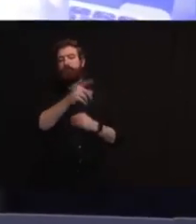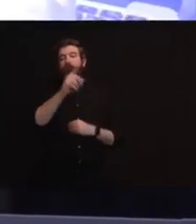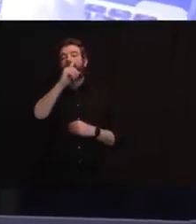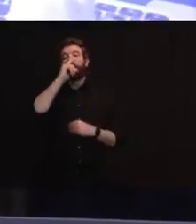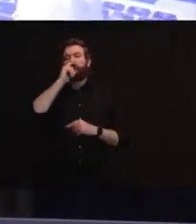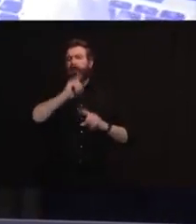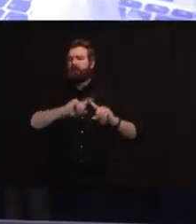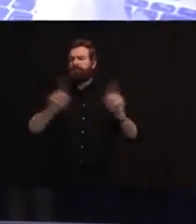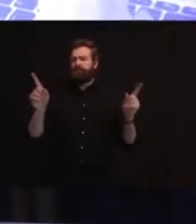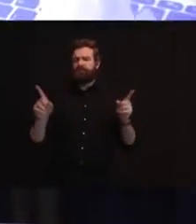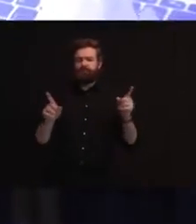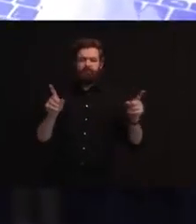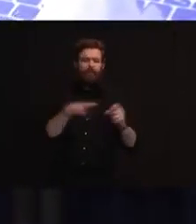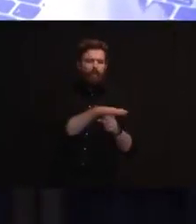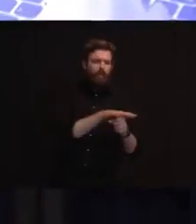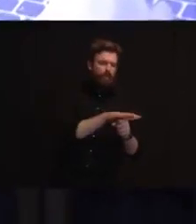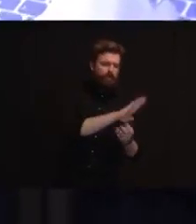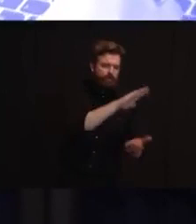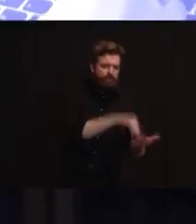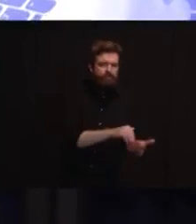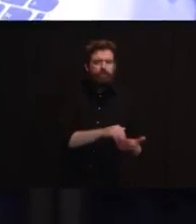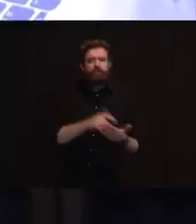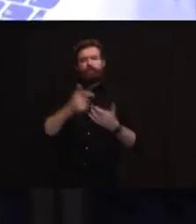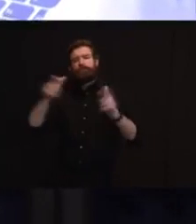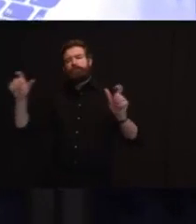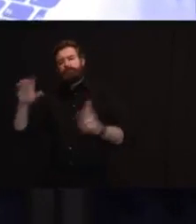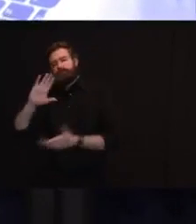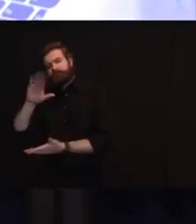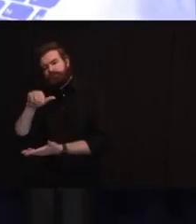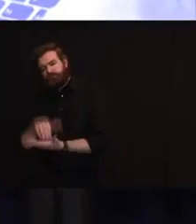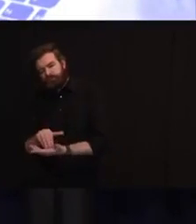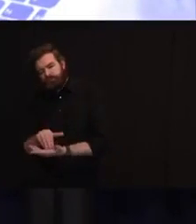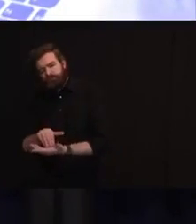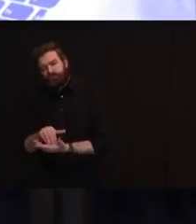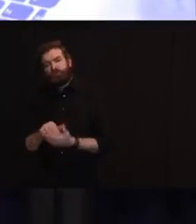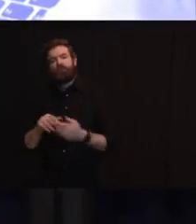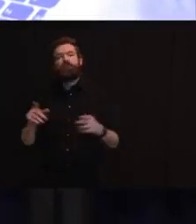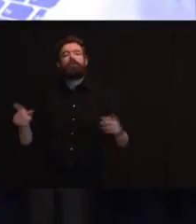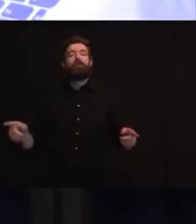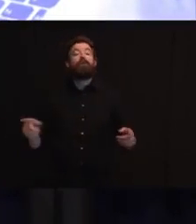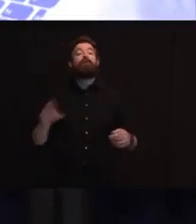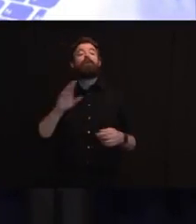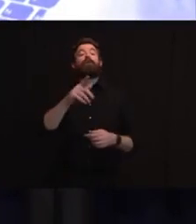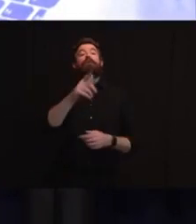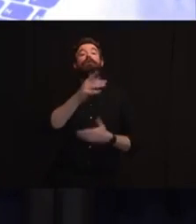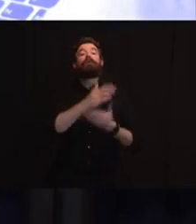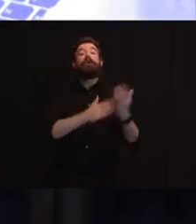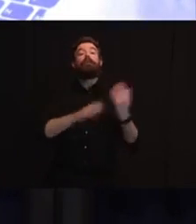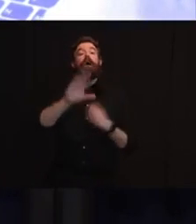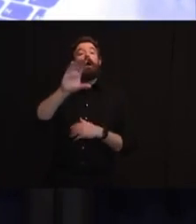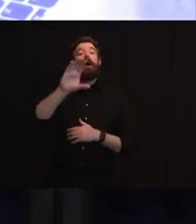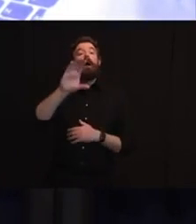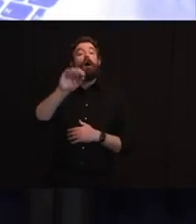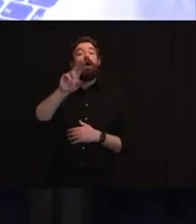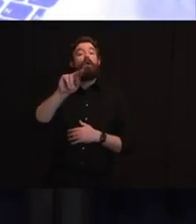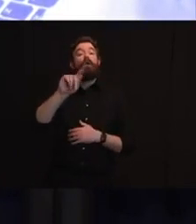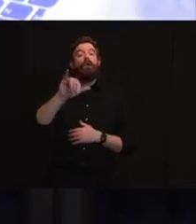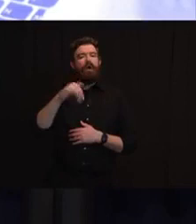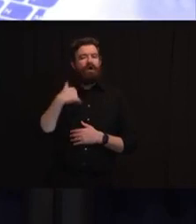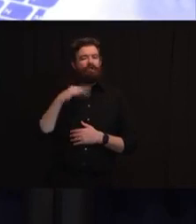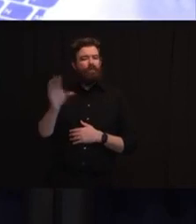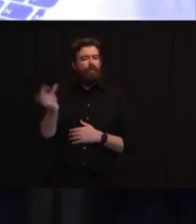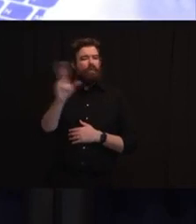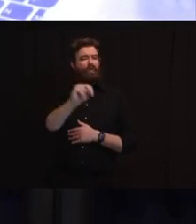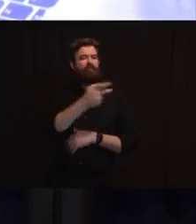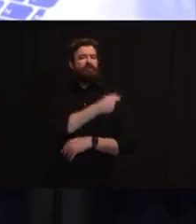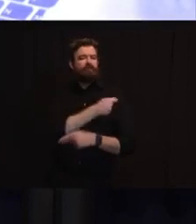sites. There are a number of counties that have put up their own sites, and very appropriately. They will